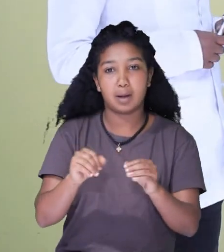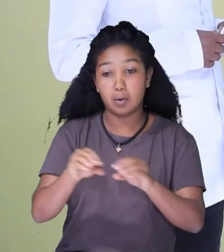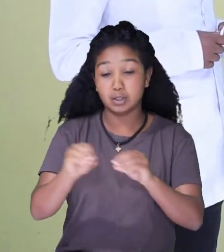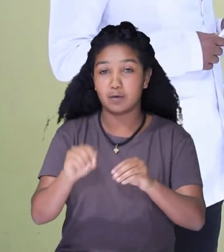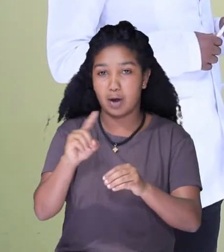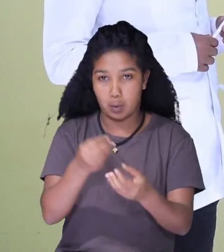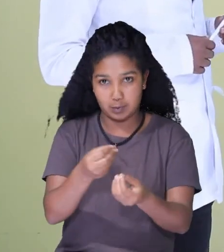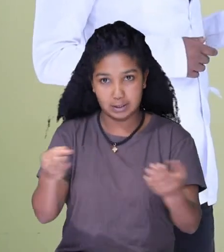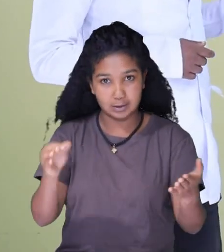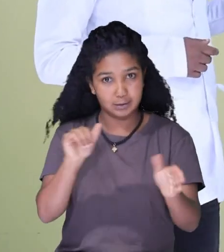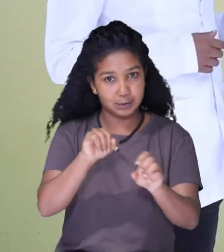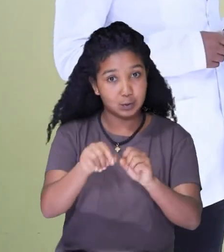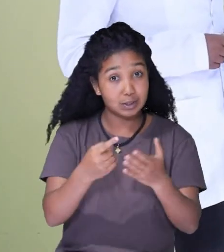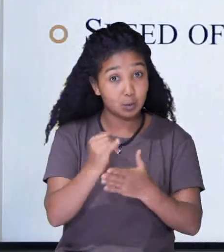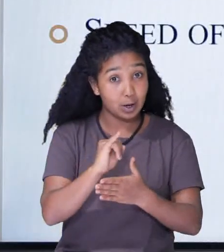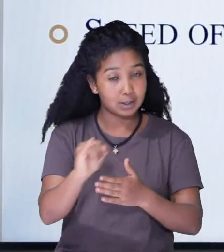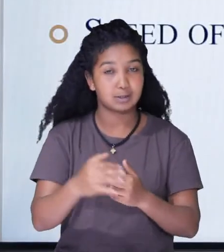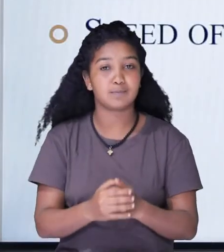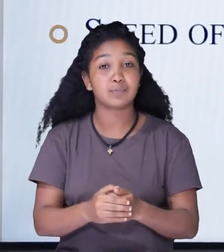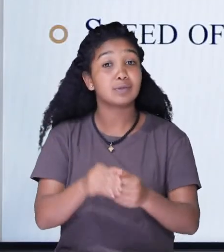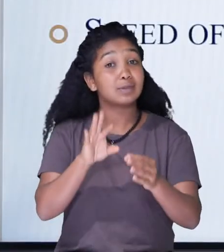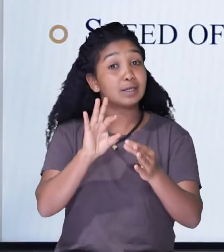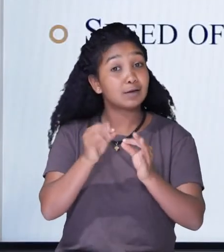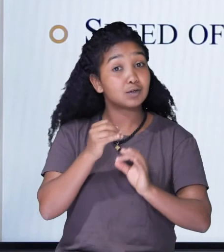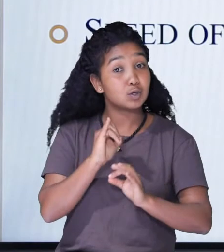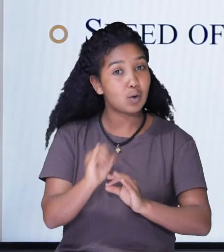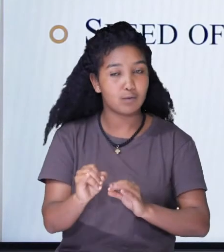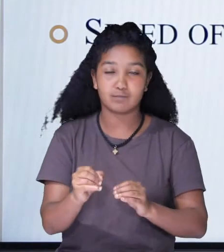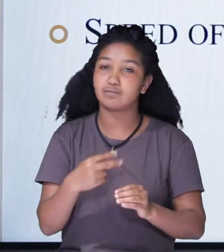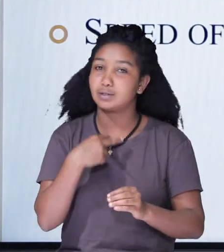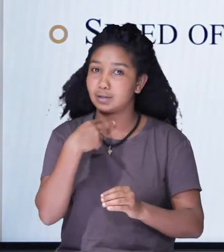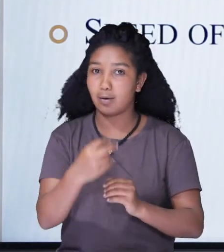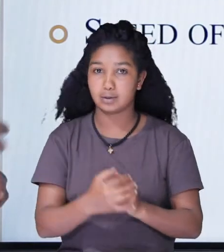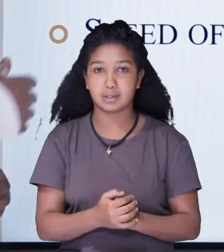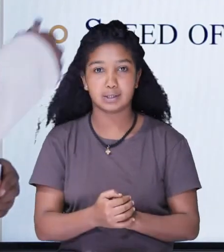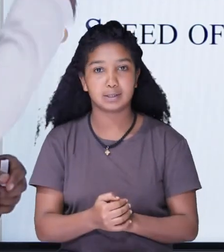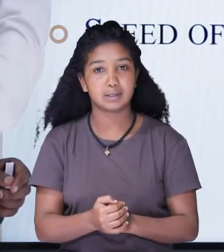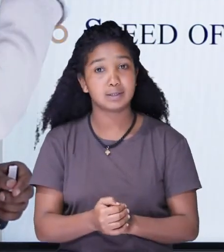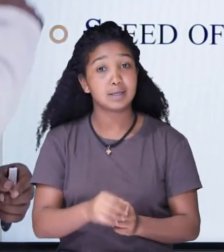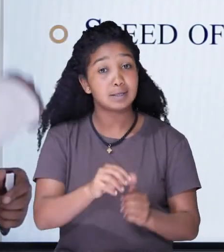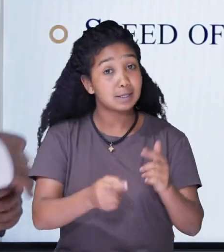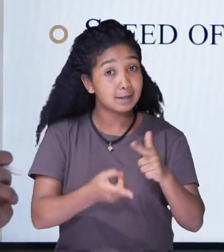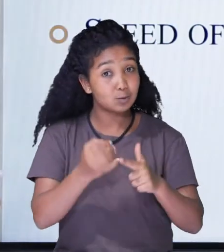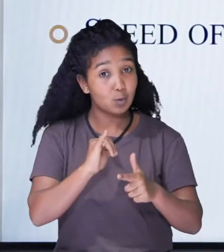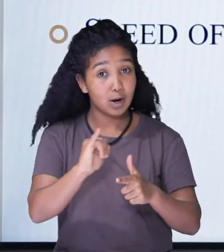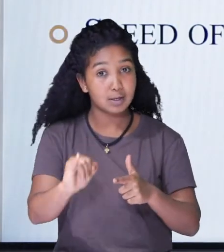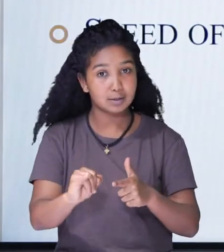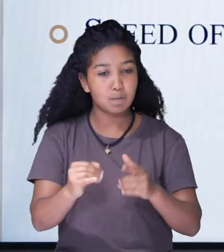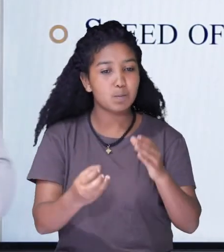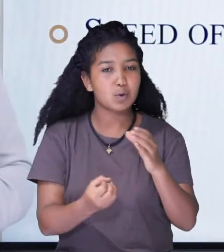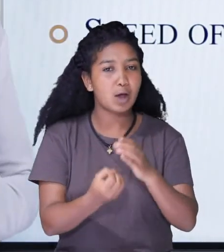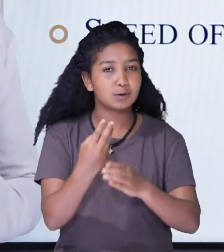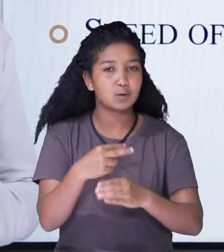an object. So this one is the definition of sound. And the other one is production